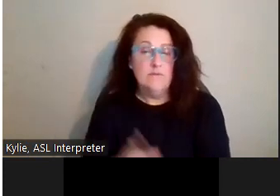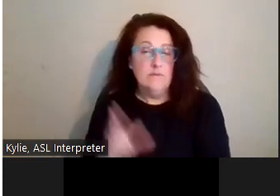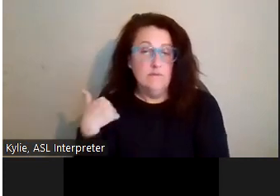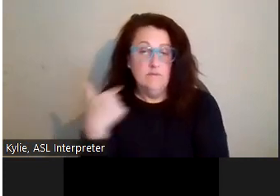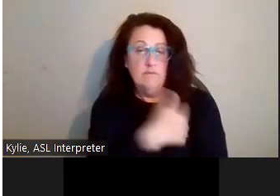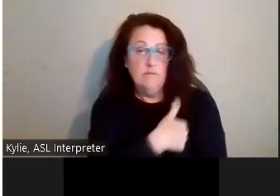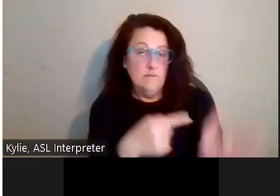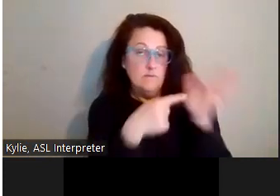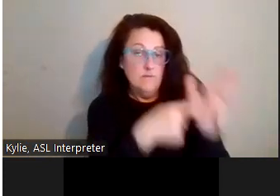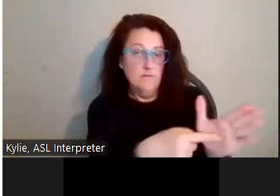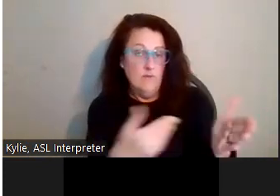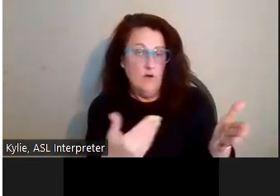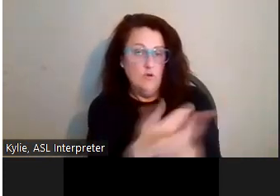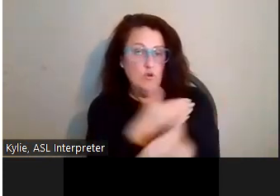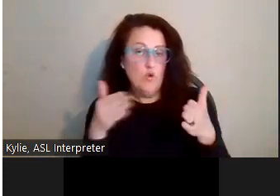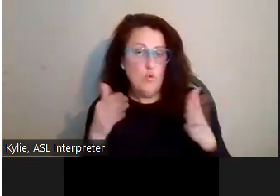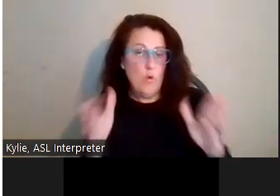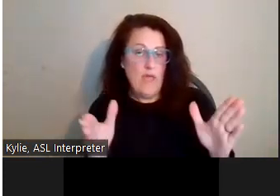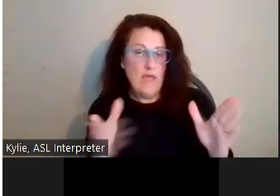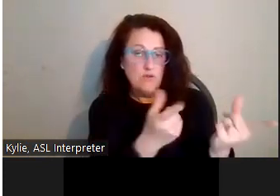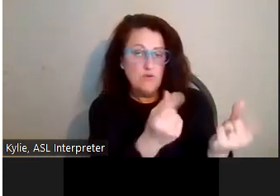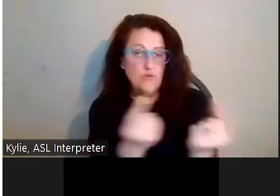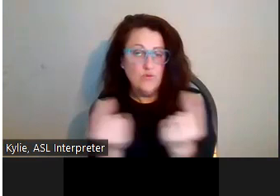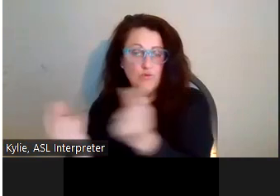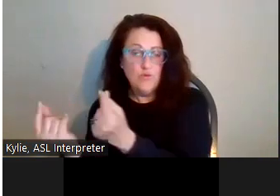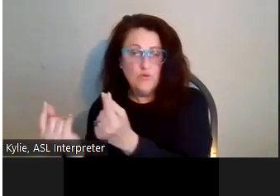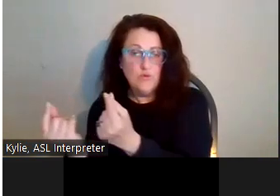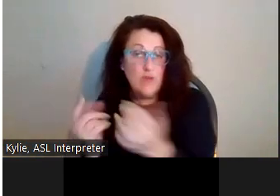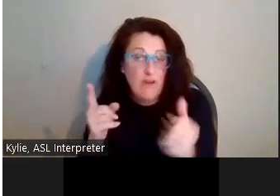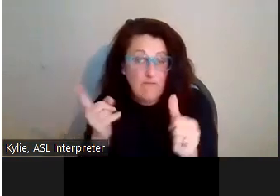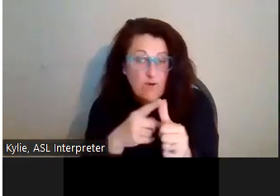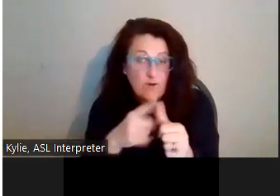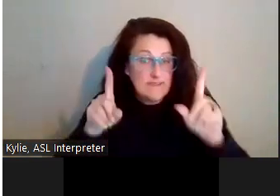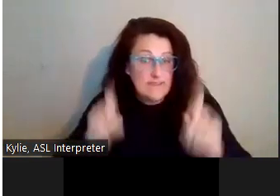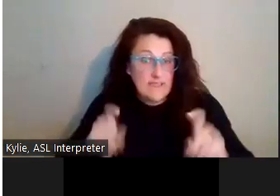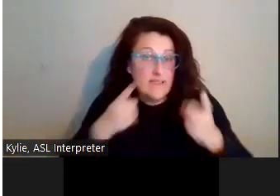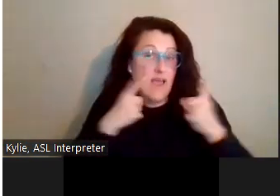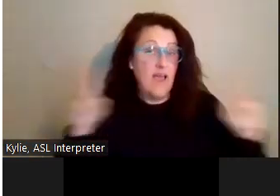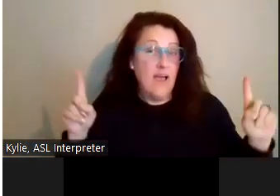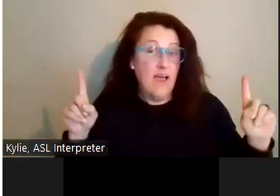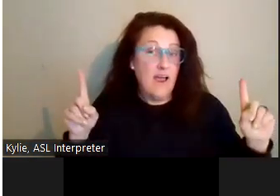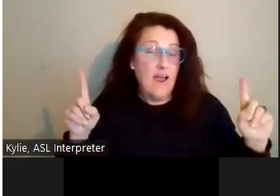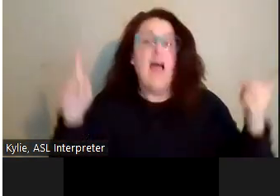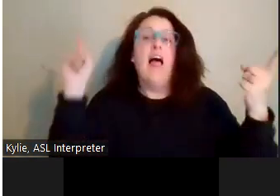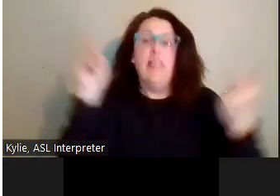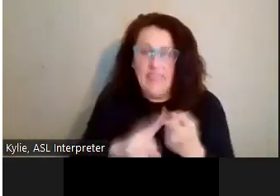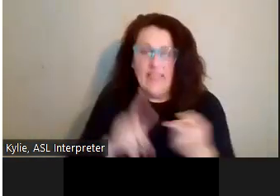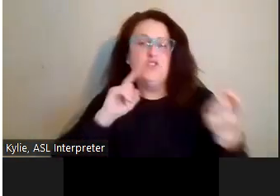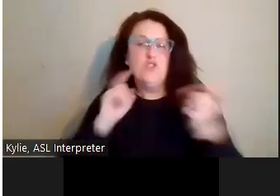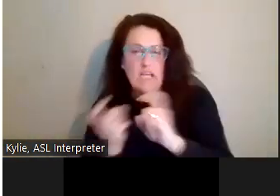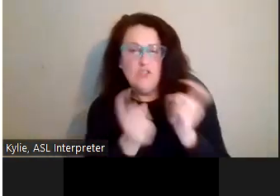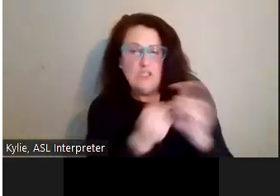new ways of doing things, and we want to make sure they work before we make a lot of changes in the